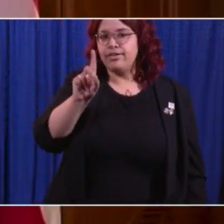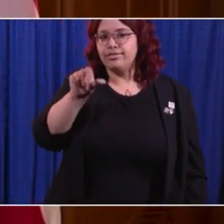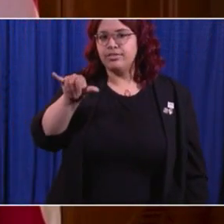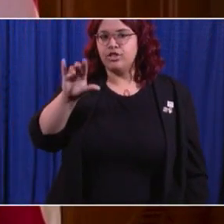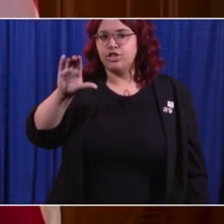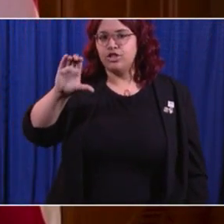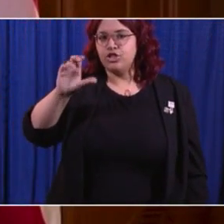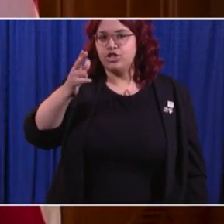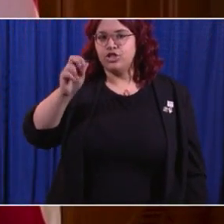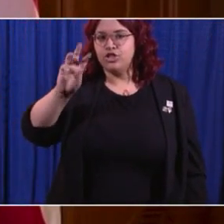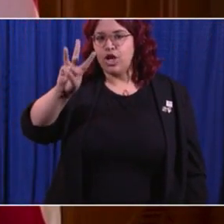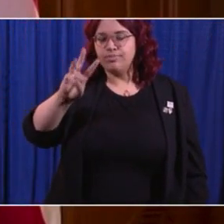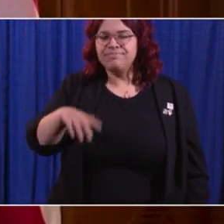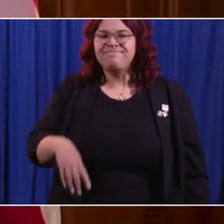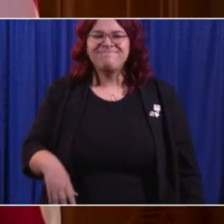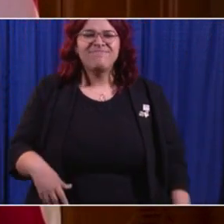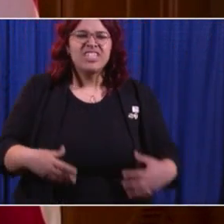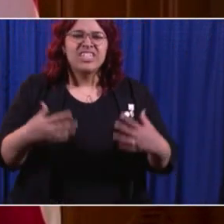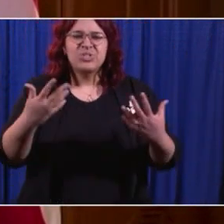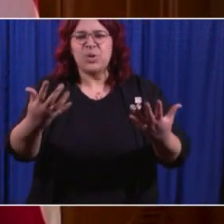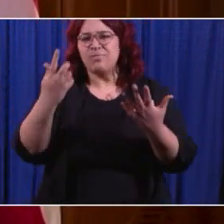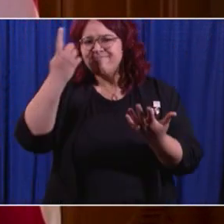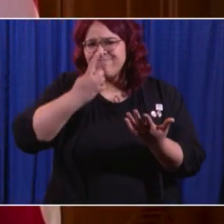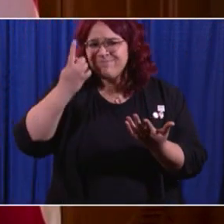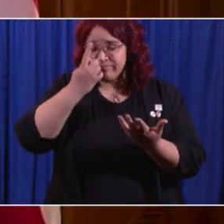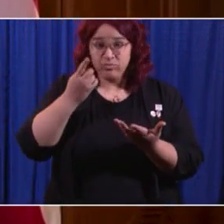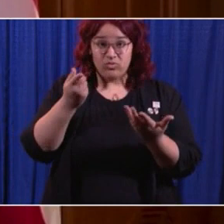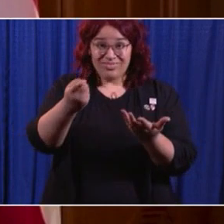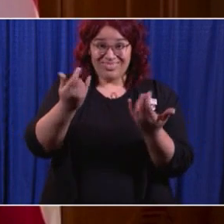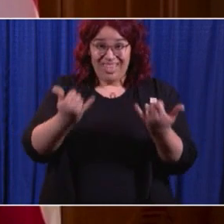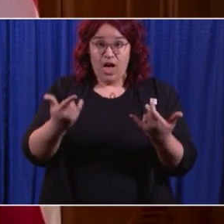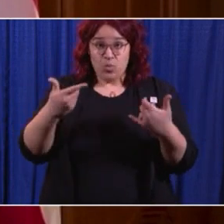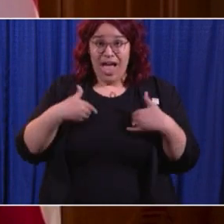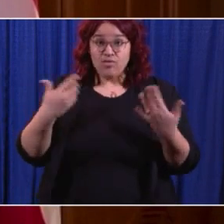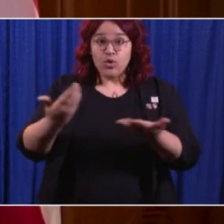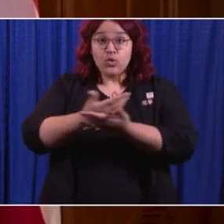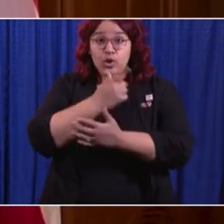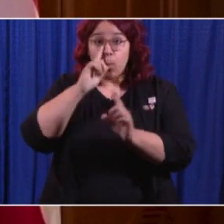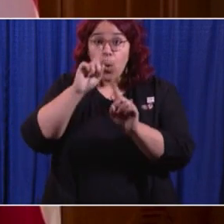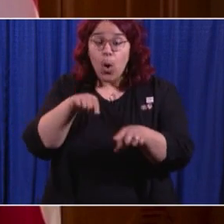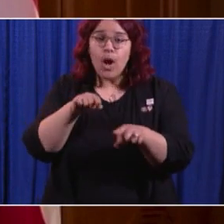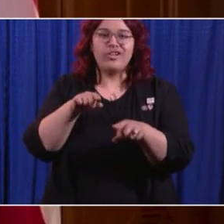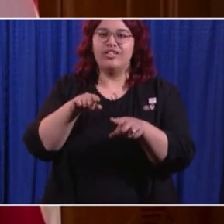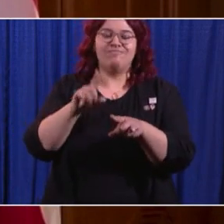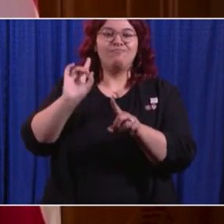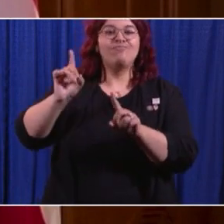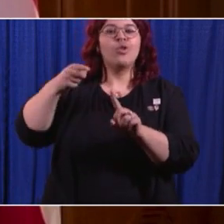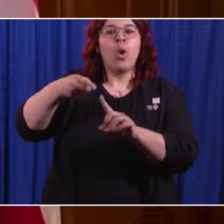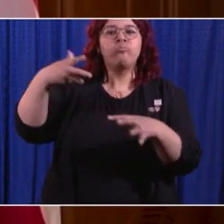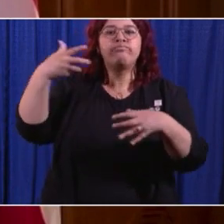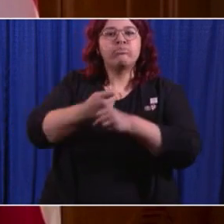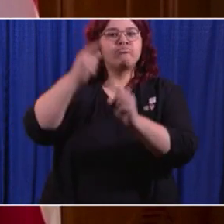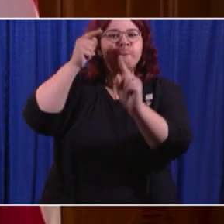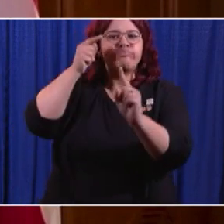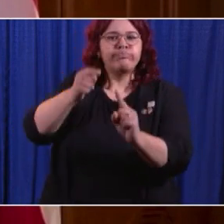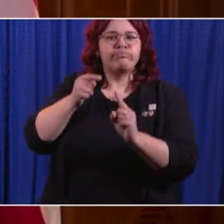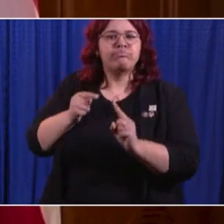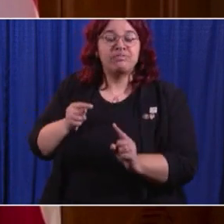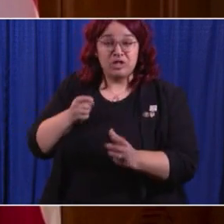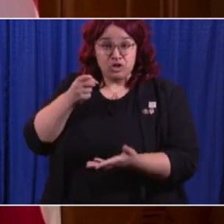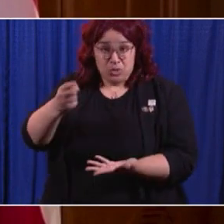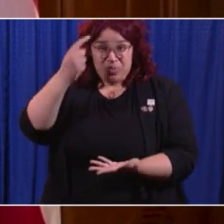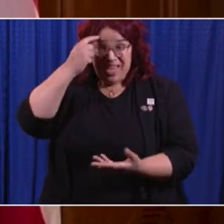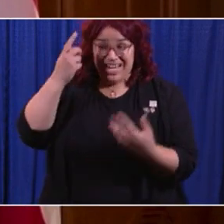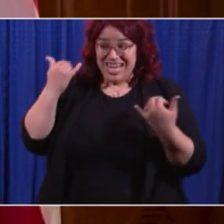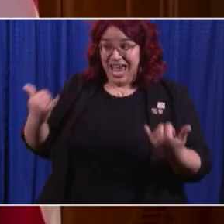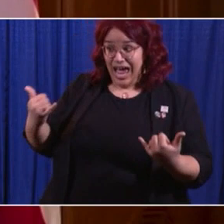these new orders to simplify things, that it could maybe re-emphasize the importance of masks? Do you maybe believe that you might see more compliance